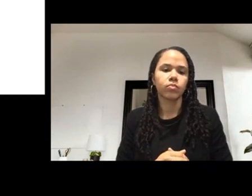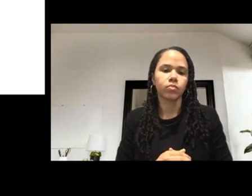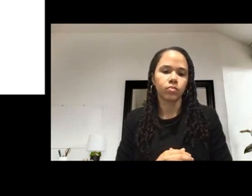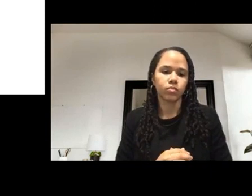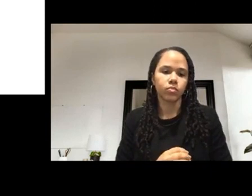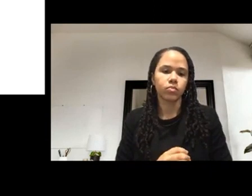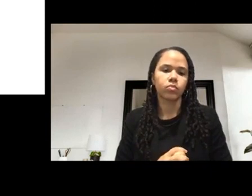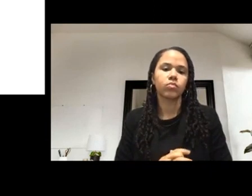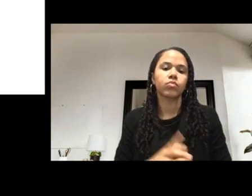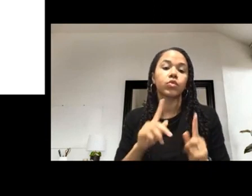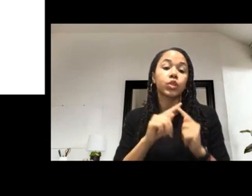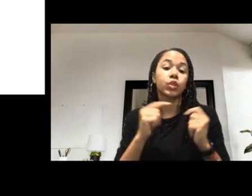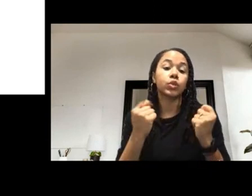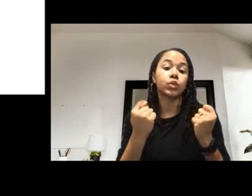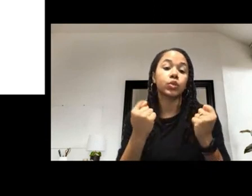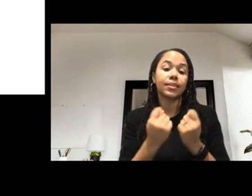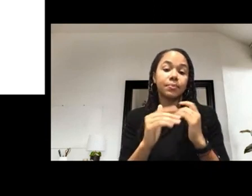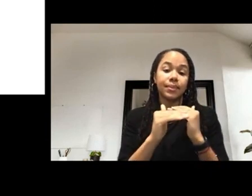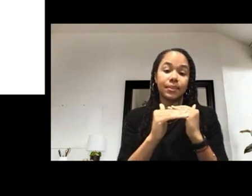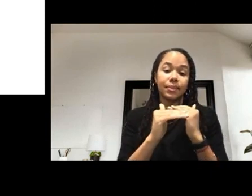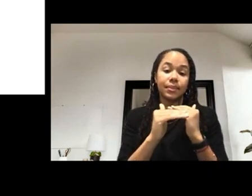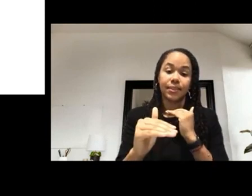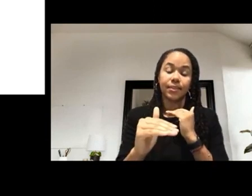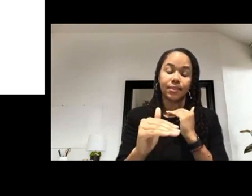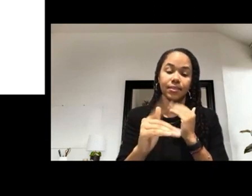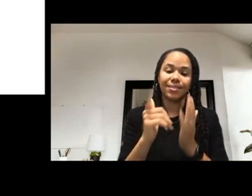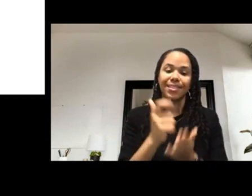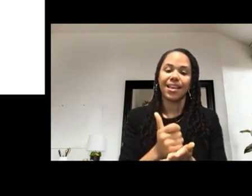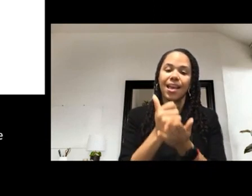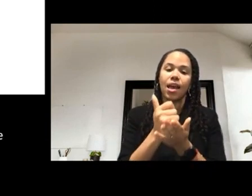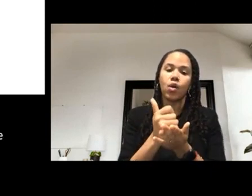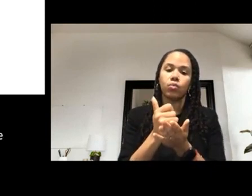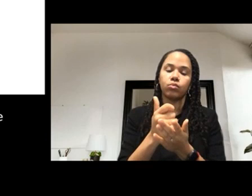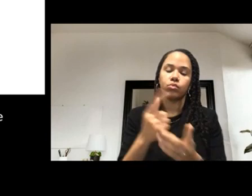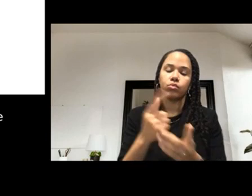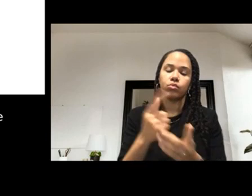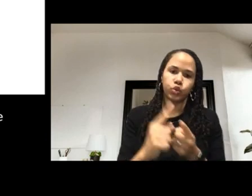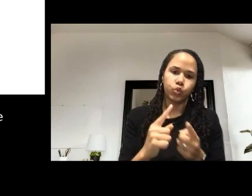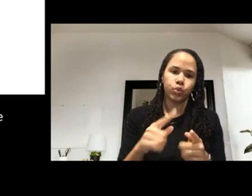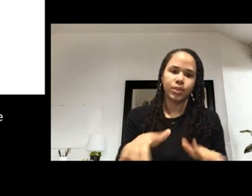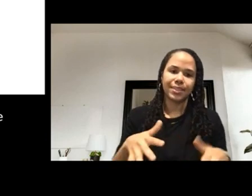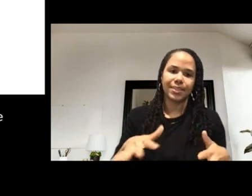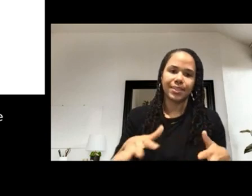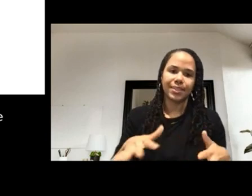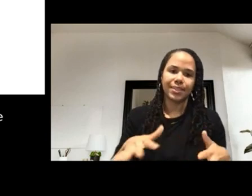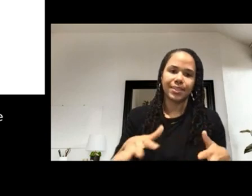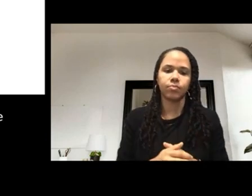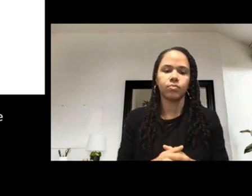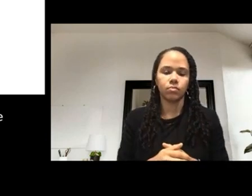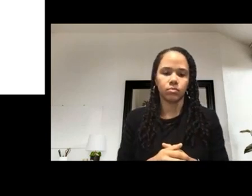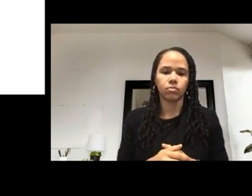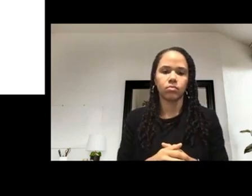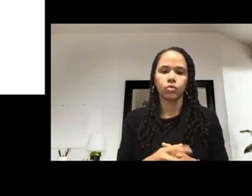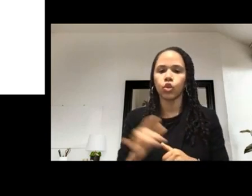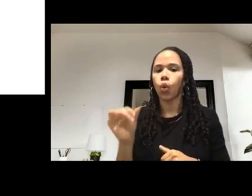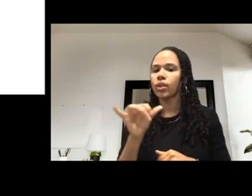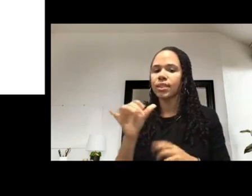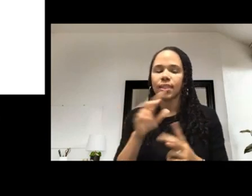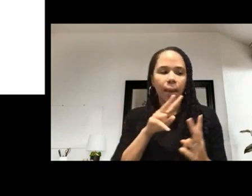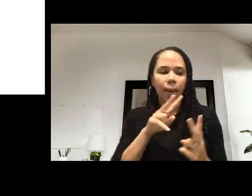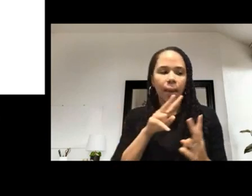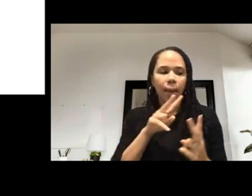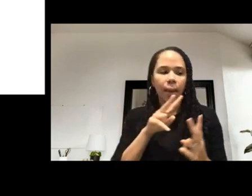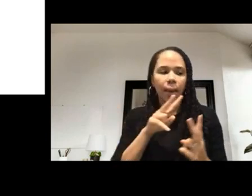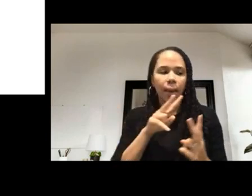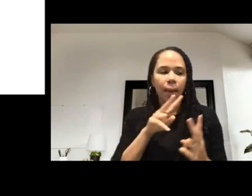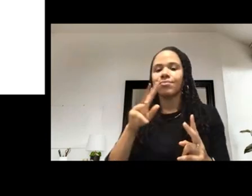team stability here helps reduce the anxiety. So what we did is we made sure that they always worked with the same pair and the same trio every single day